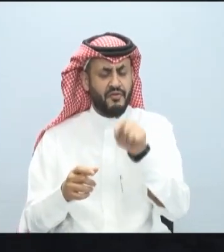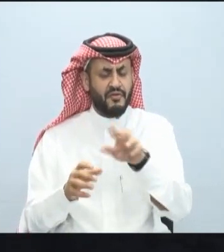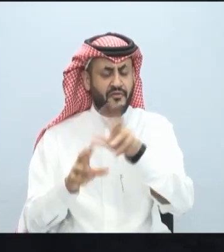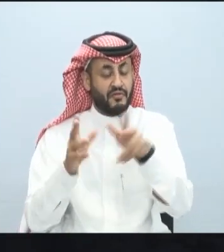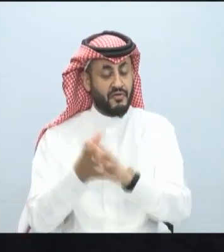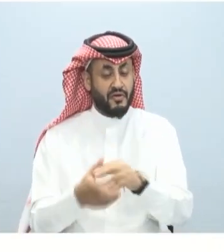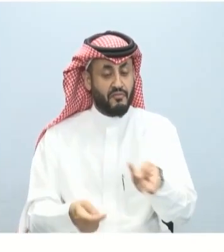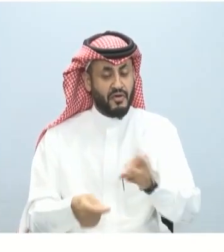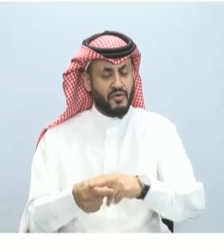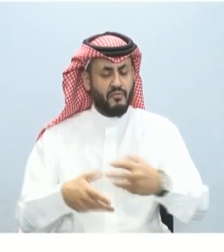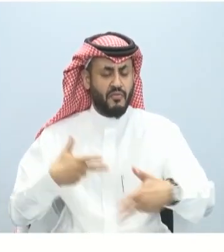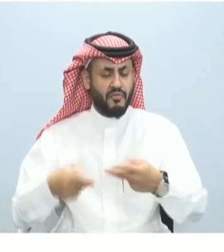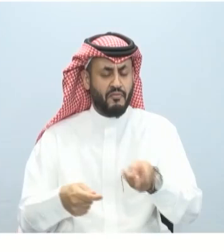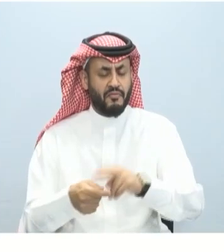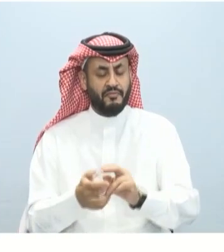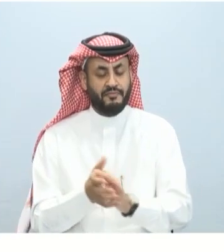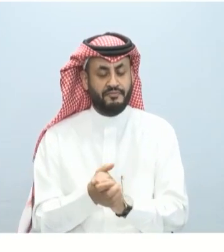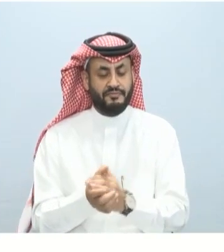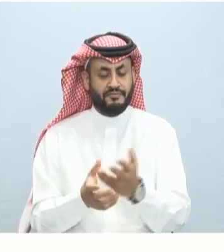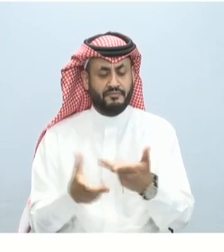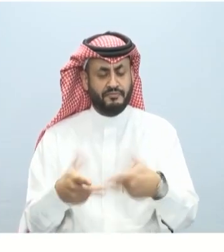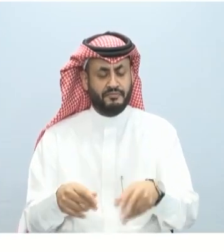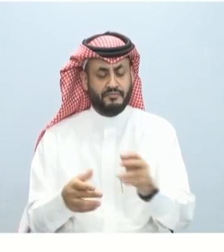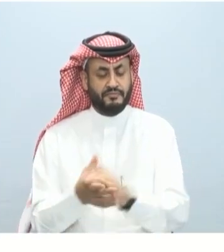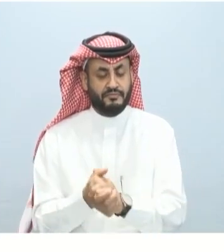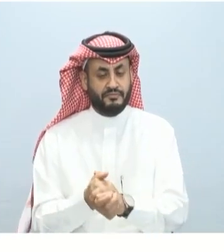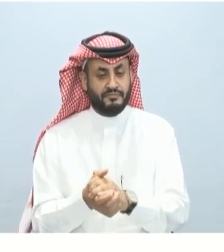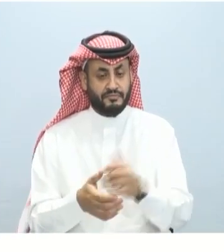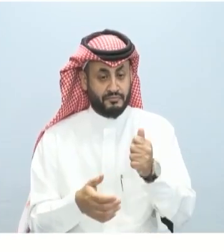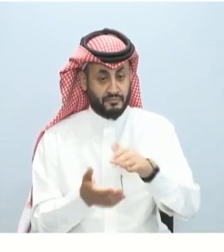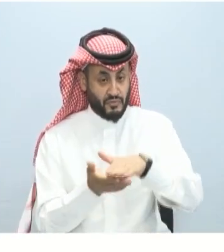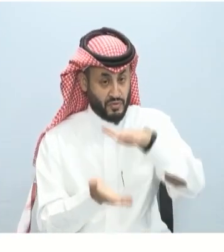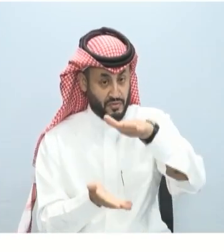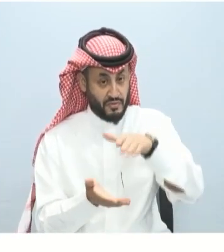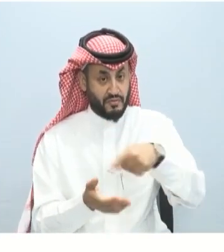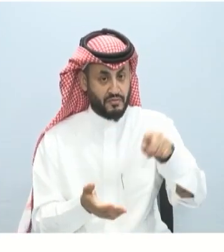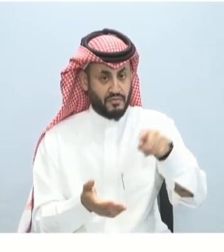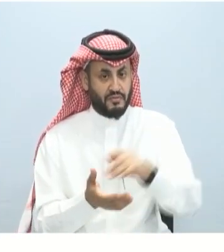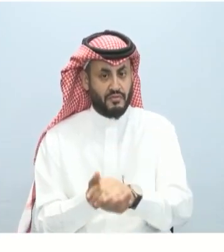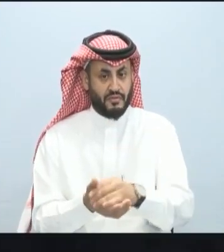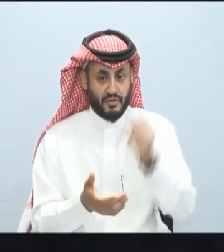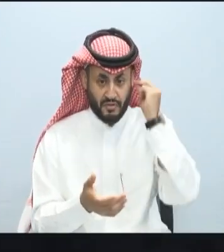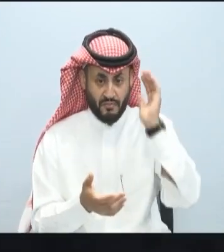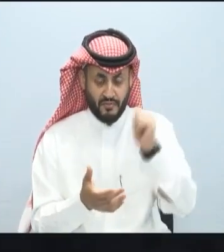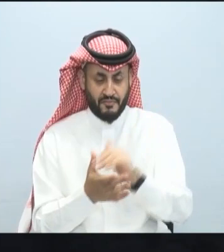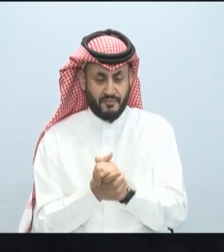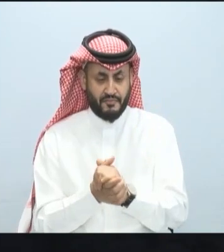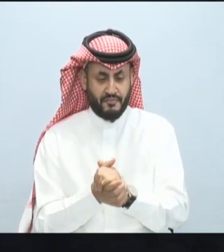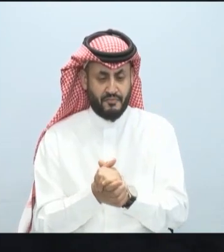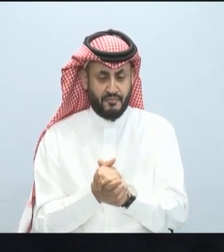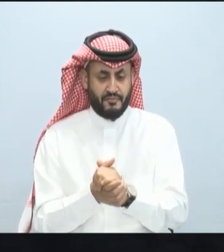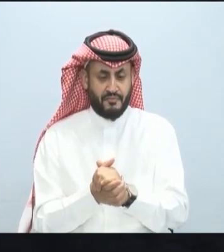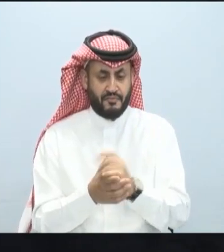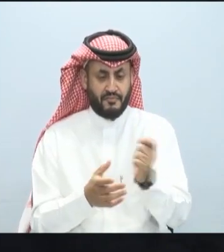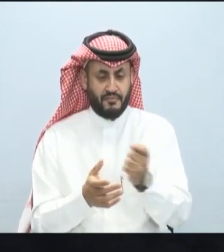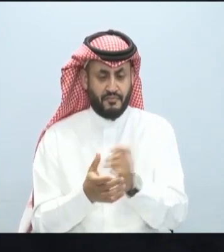interesting. The last thing is to make sure of the capital letters that you have correctly. And don't forget, of course, when you mention your